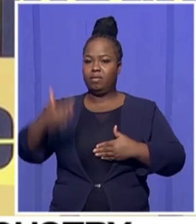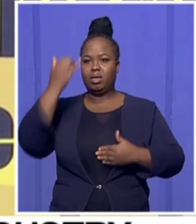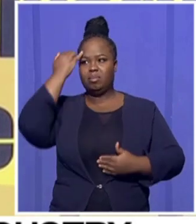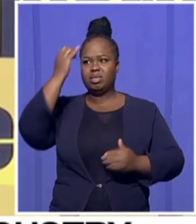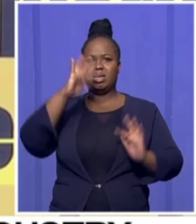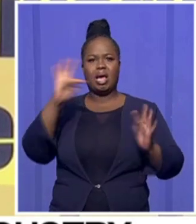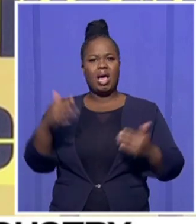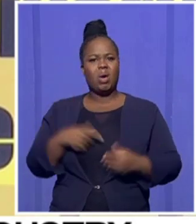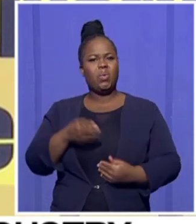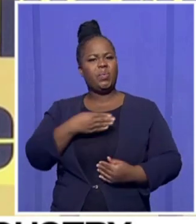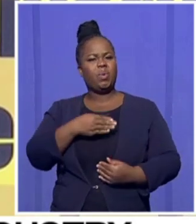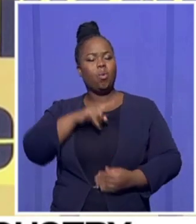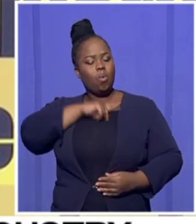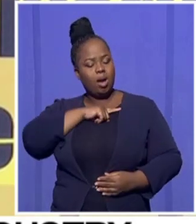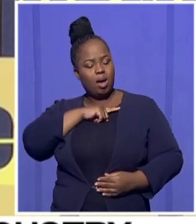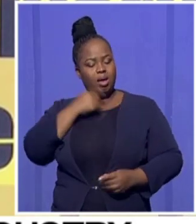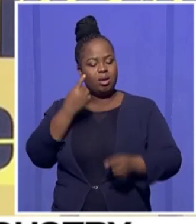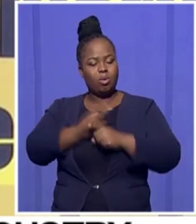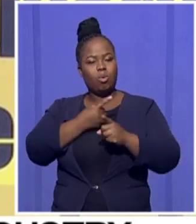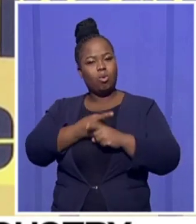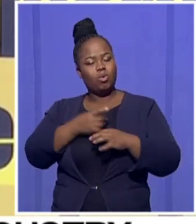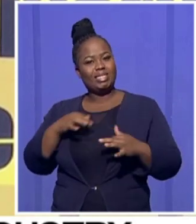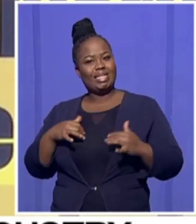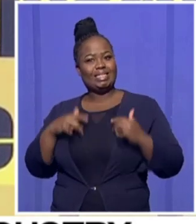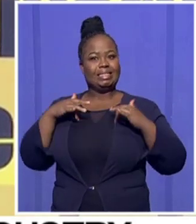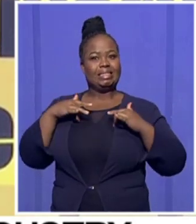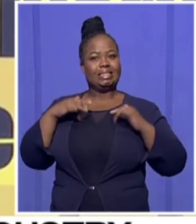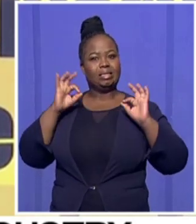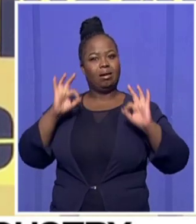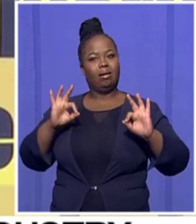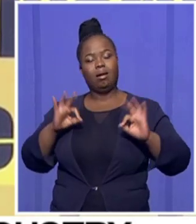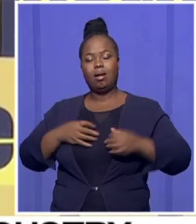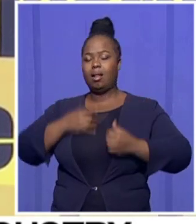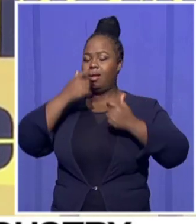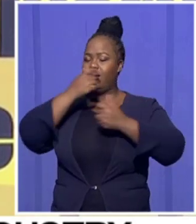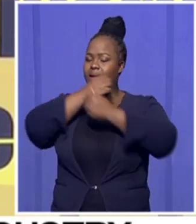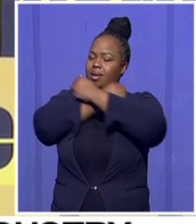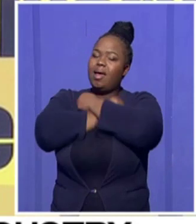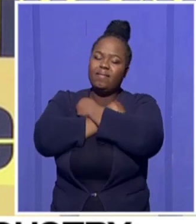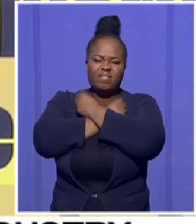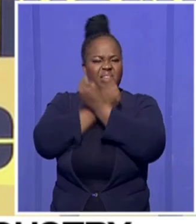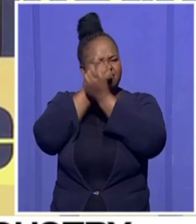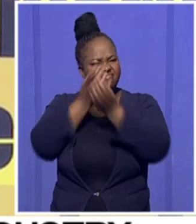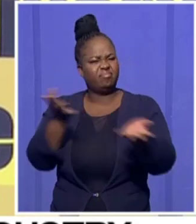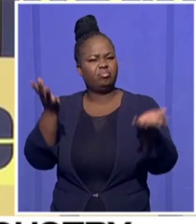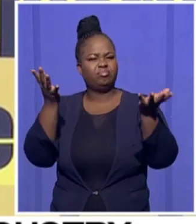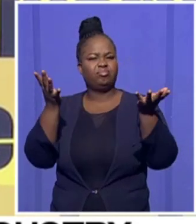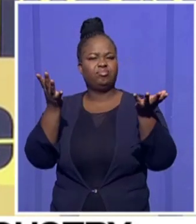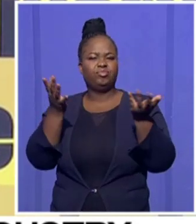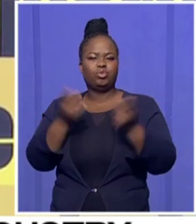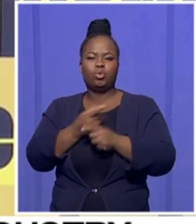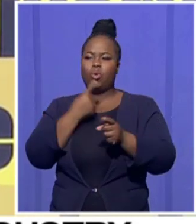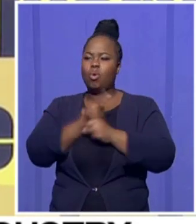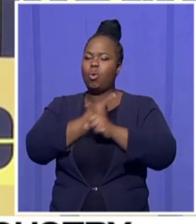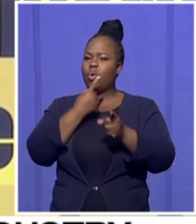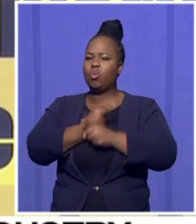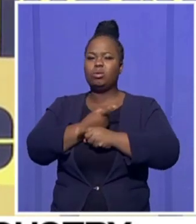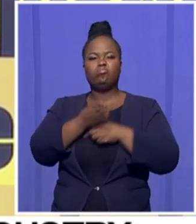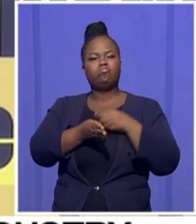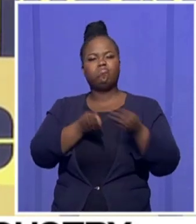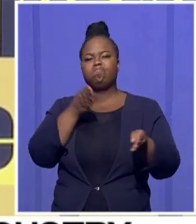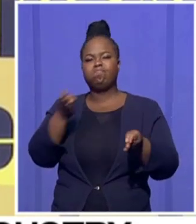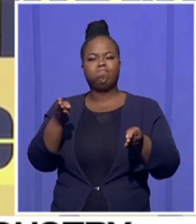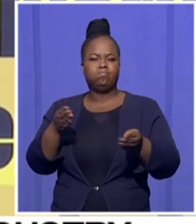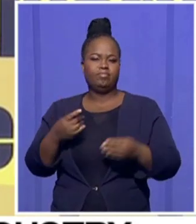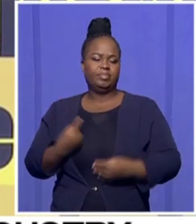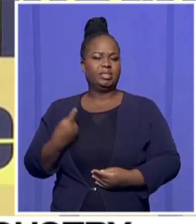was full of life, he was full of love, and he gave generously of himself.